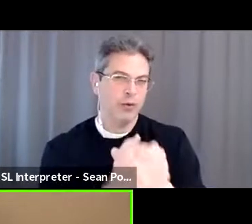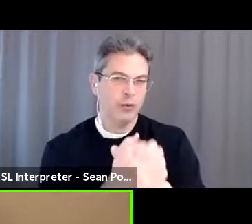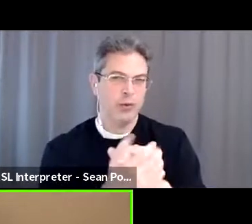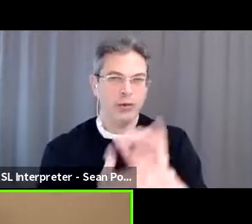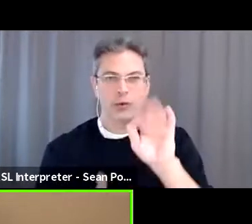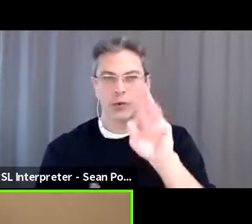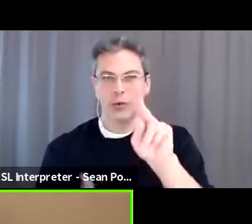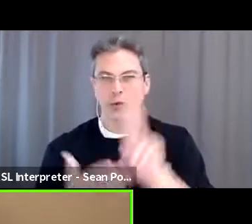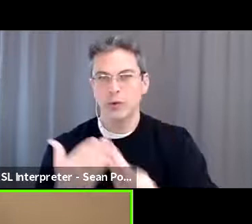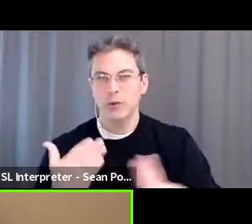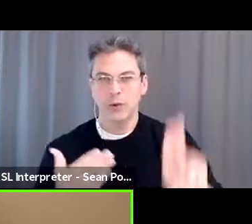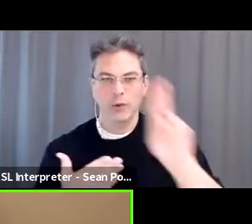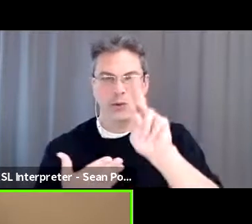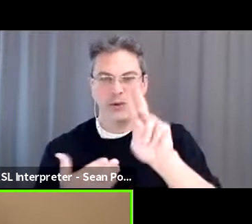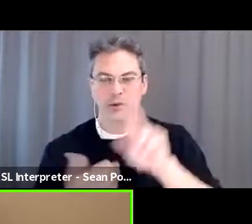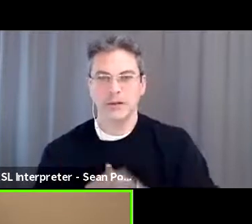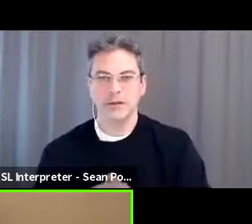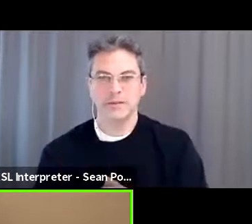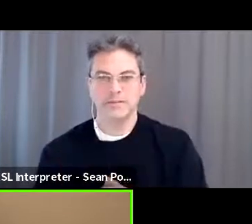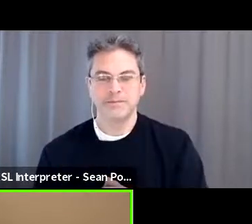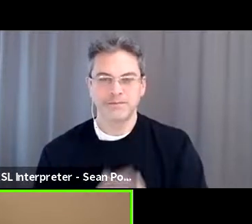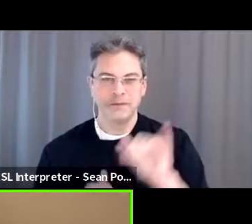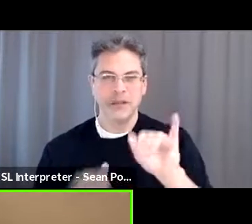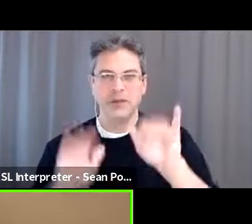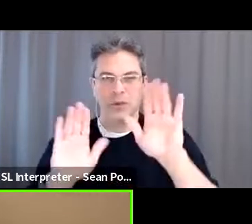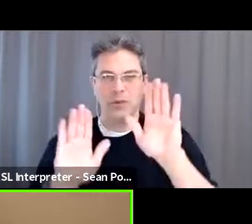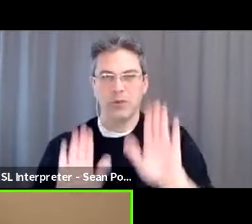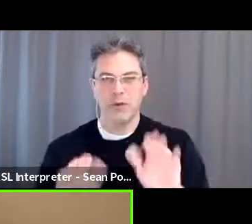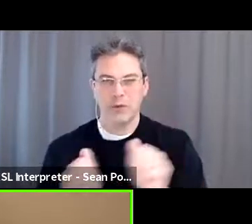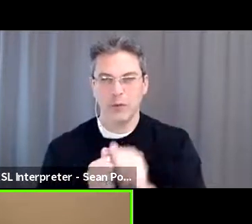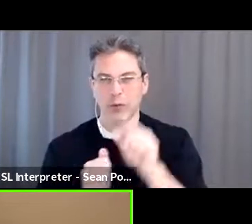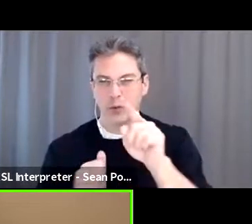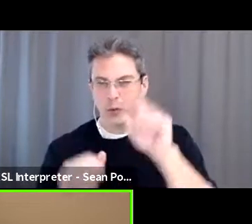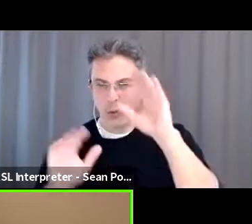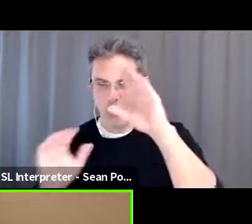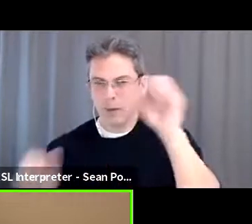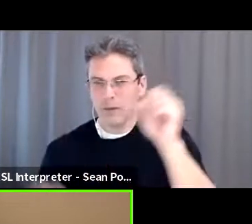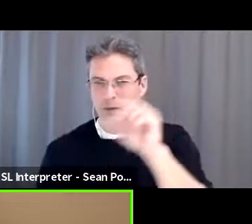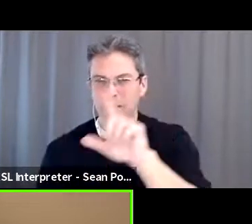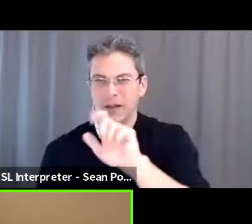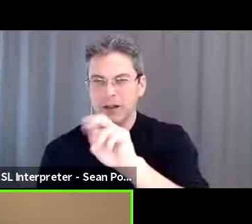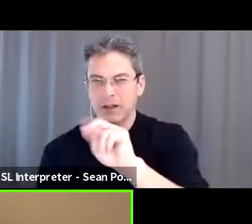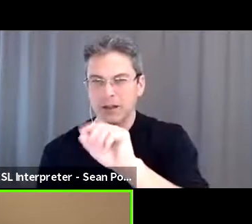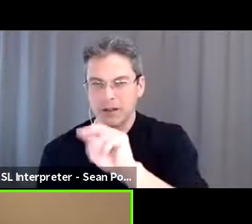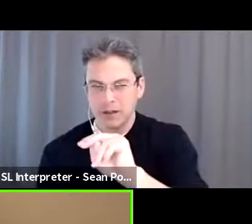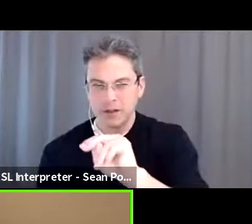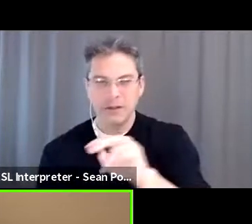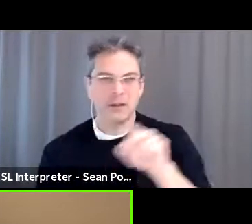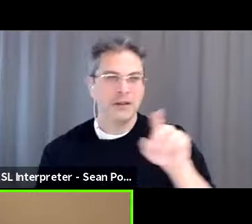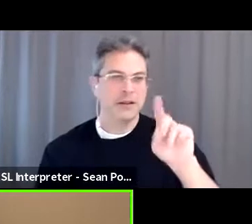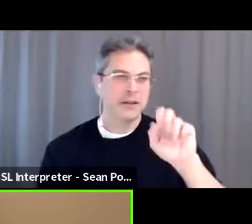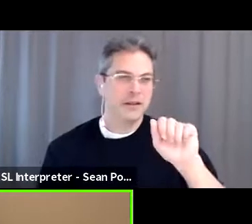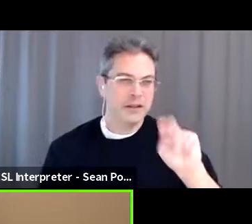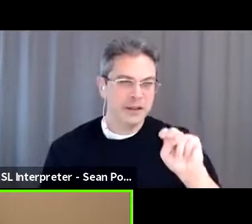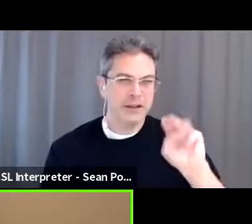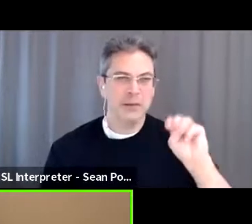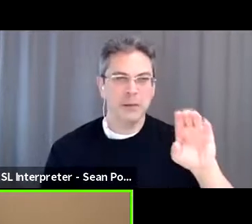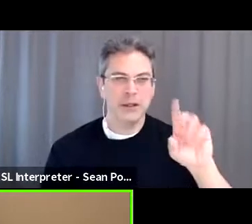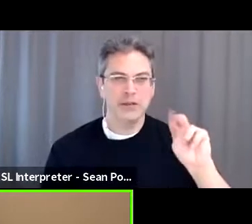University. It's terrific to be with you, President Lenton and Dean MacDonald, and congratulations on your